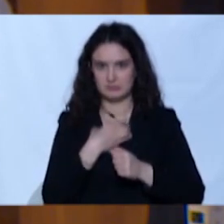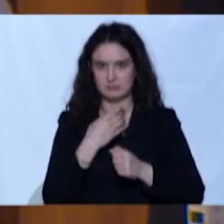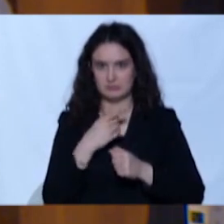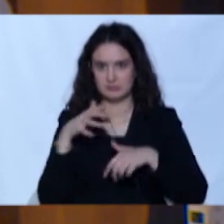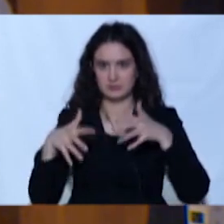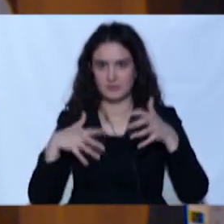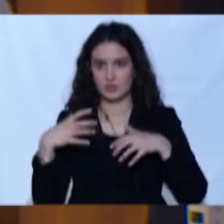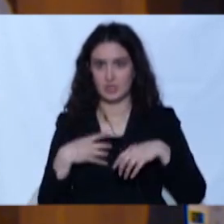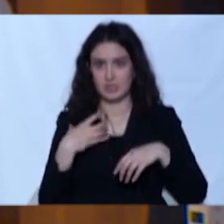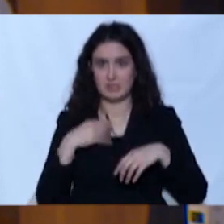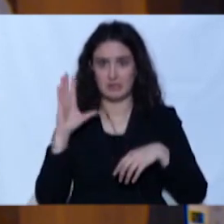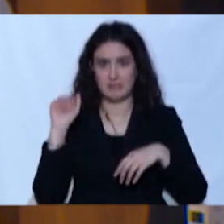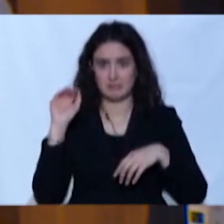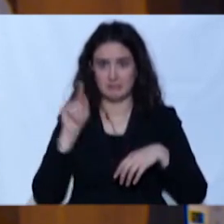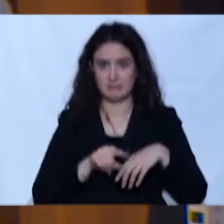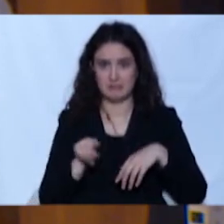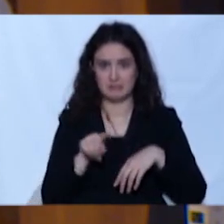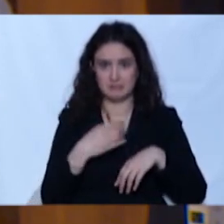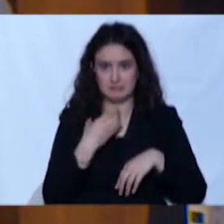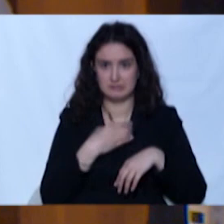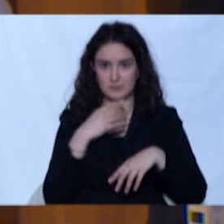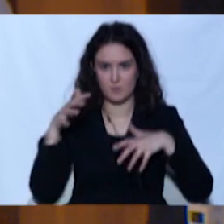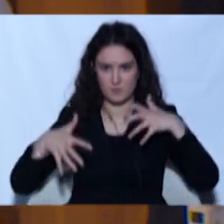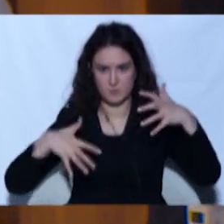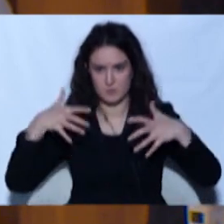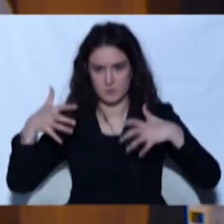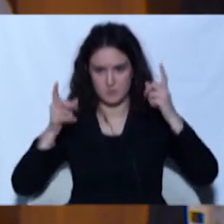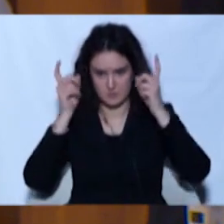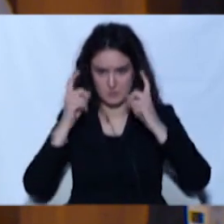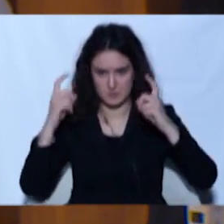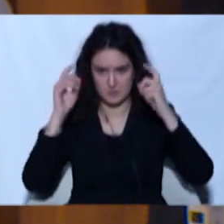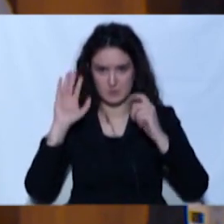gruffalo. "Goodbye, little mouse," he said.